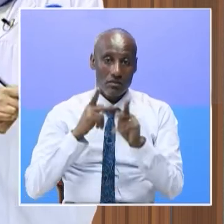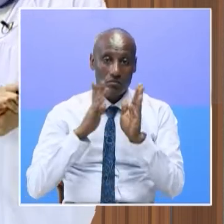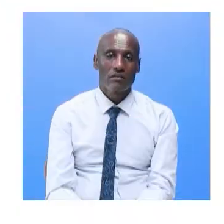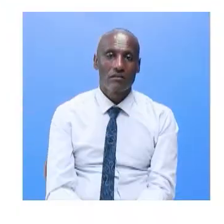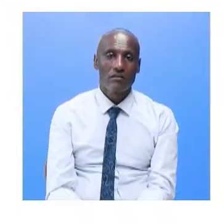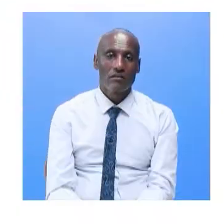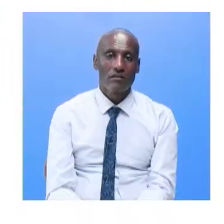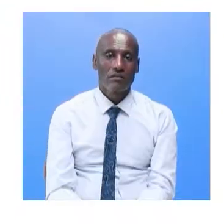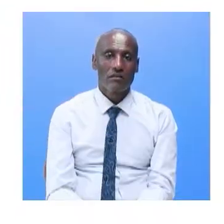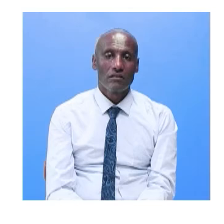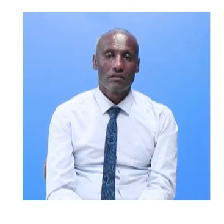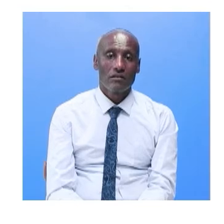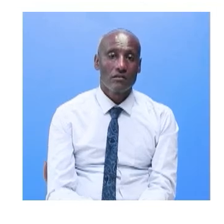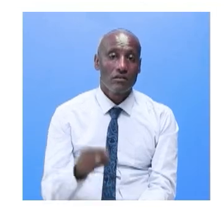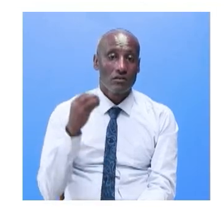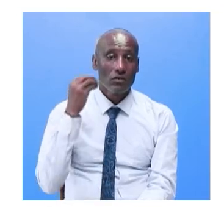lesson.